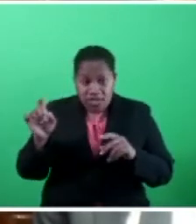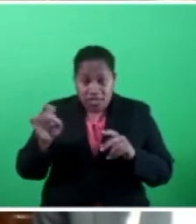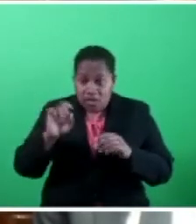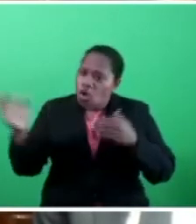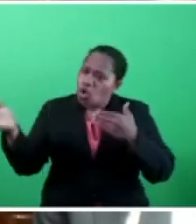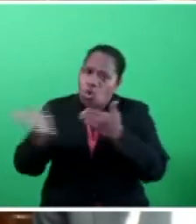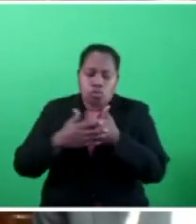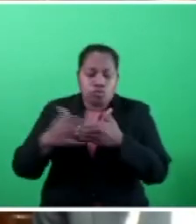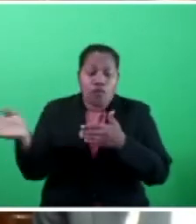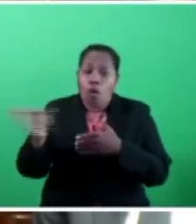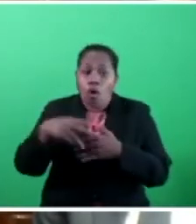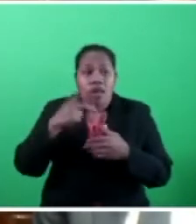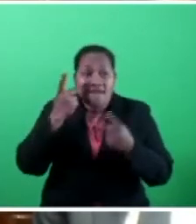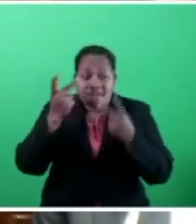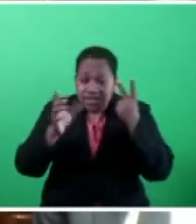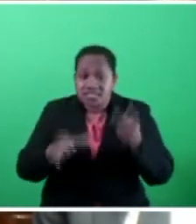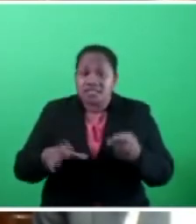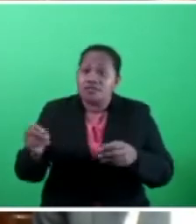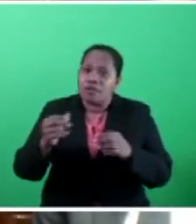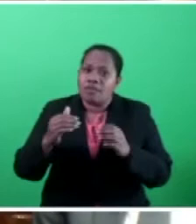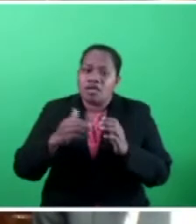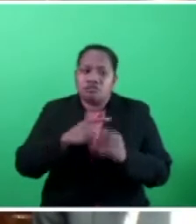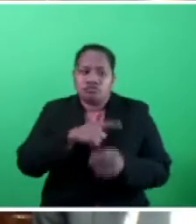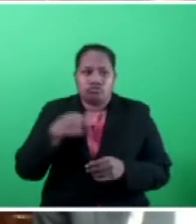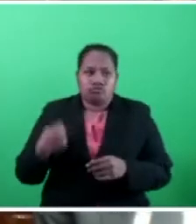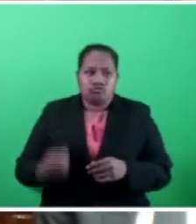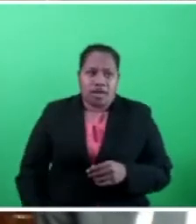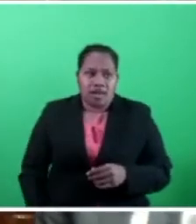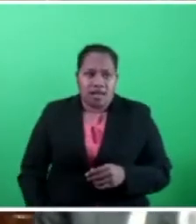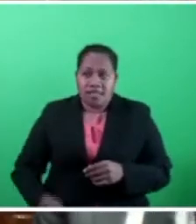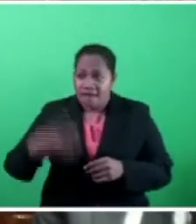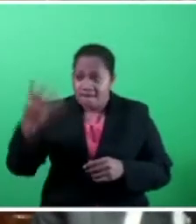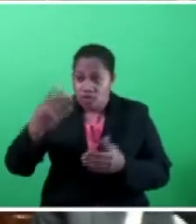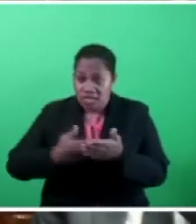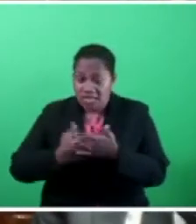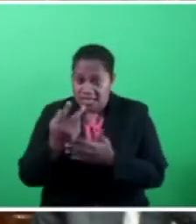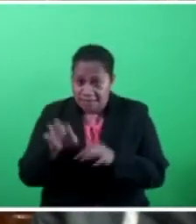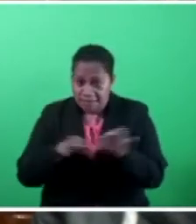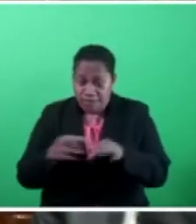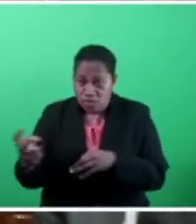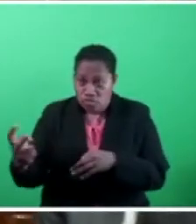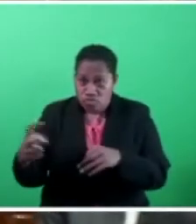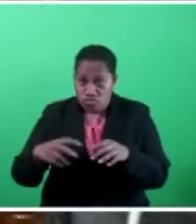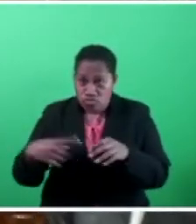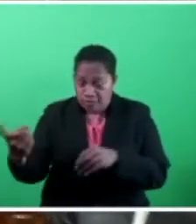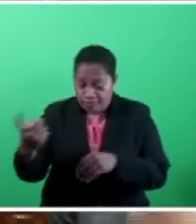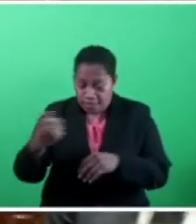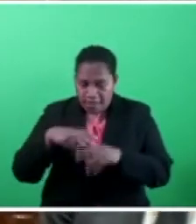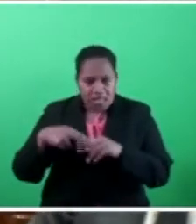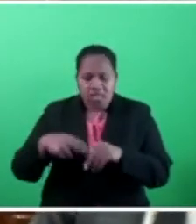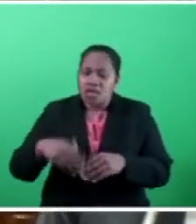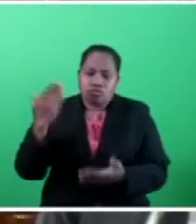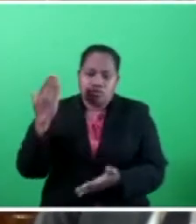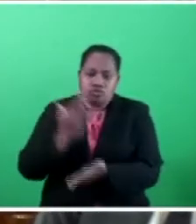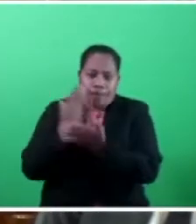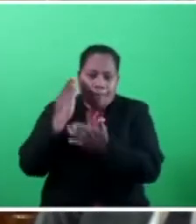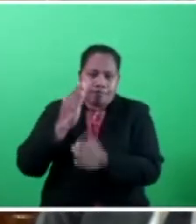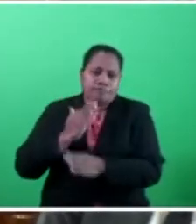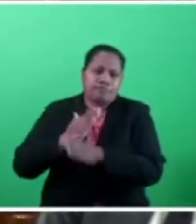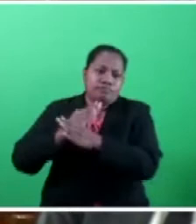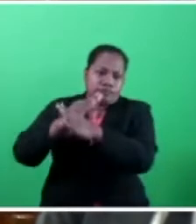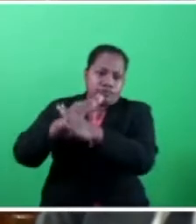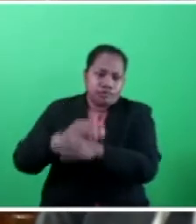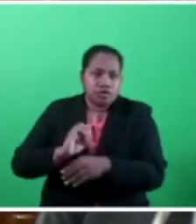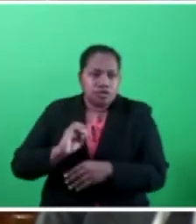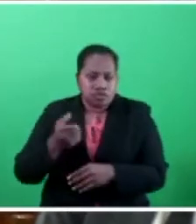China within 14 days of their planned travel to Fiji. These passengers are screened at every port of entry in the country,